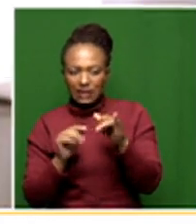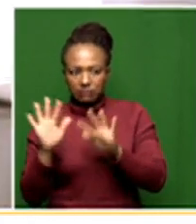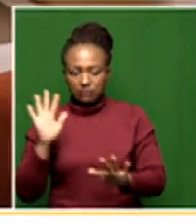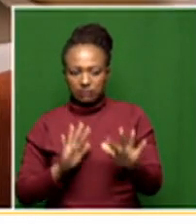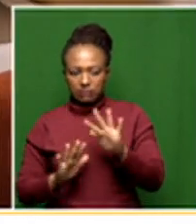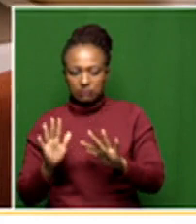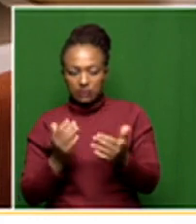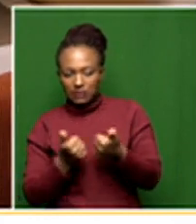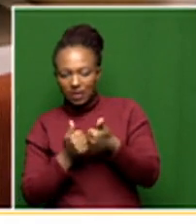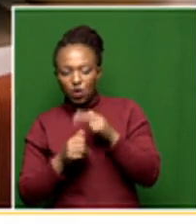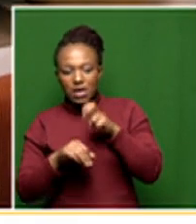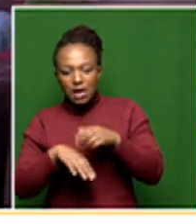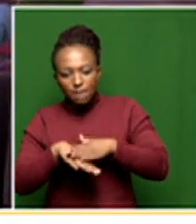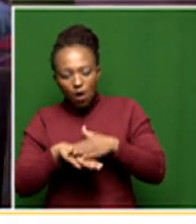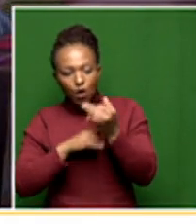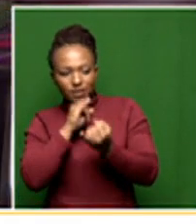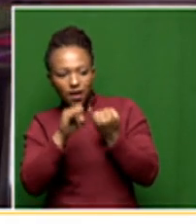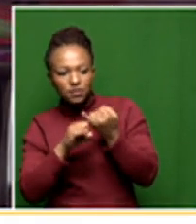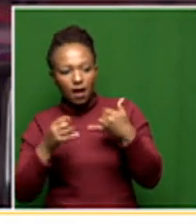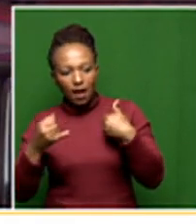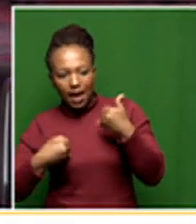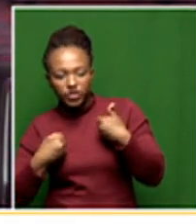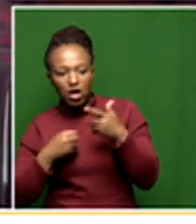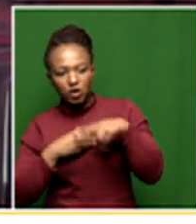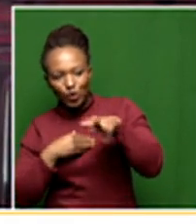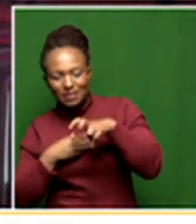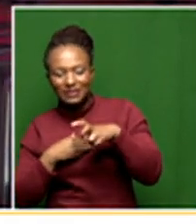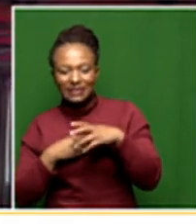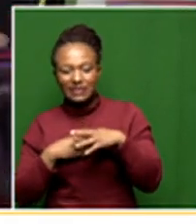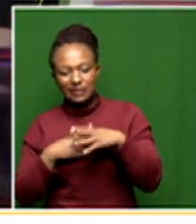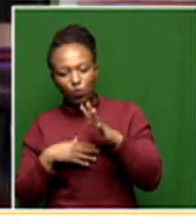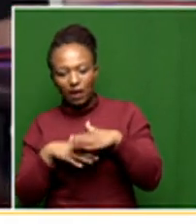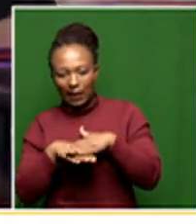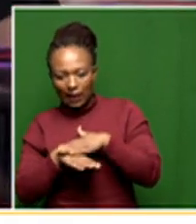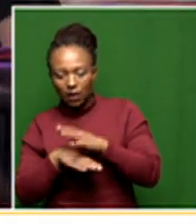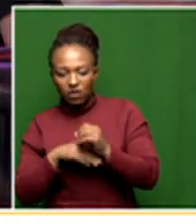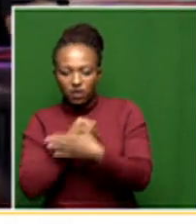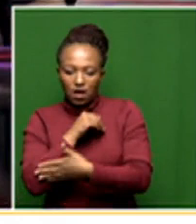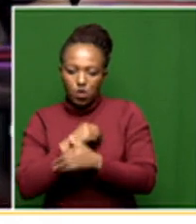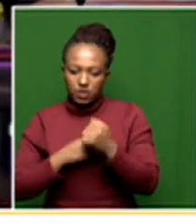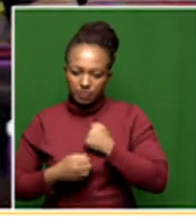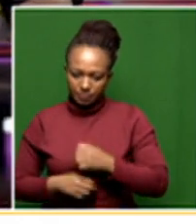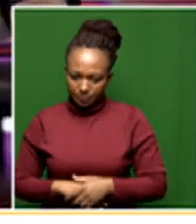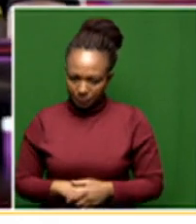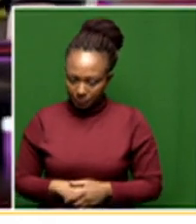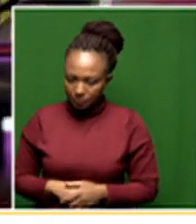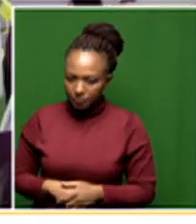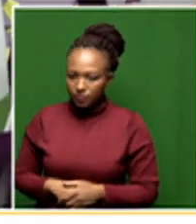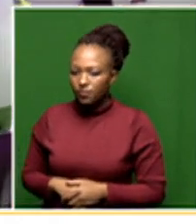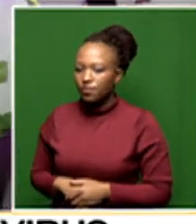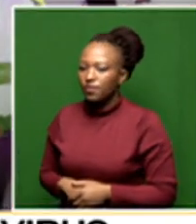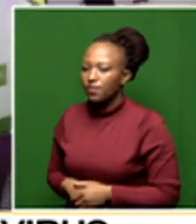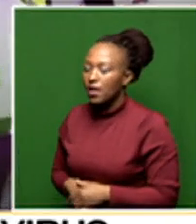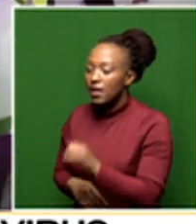that much-needed international leisure tourism restarting in our country. Yeah, that is, I mean, and obviously, I